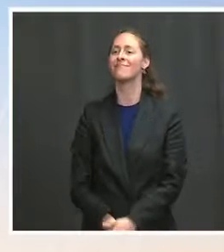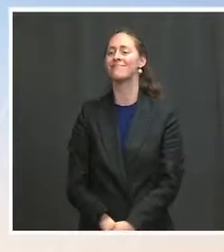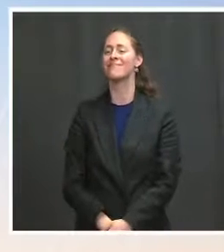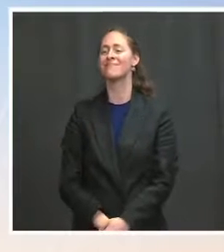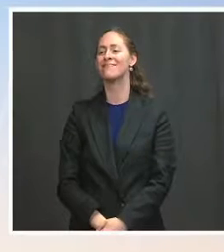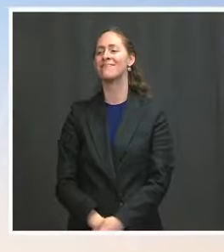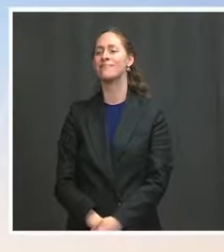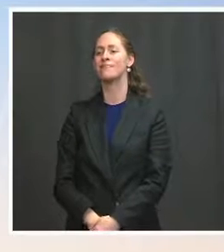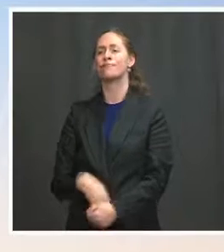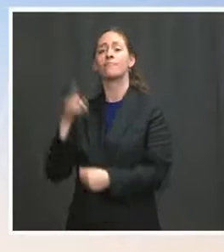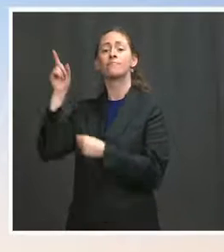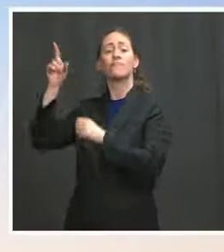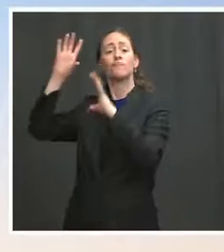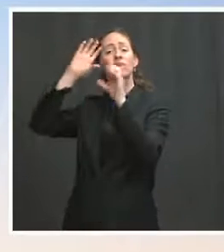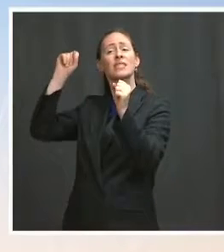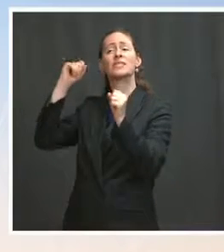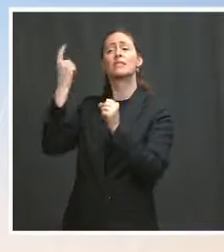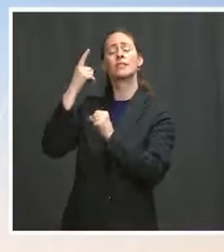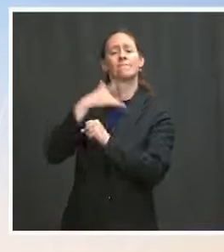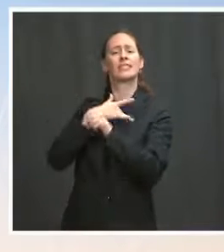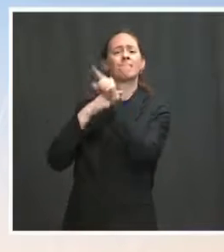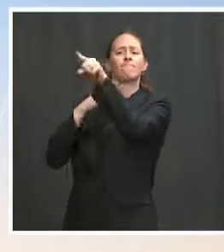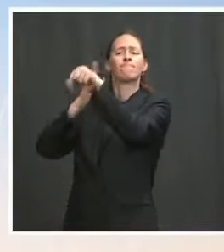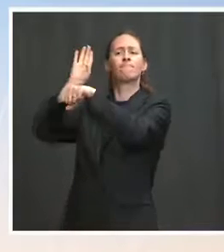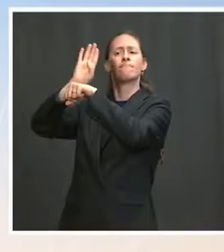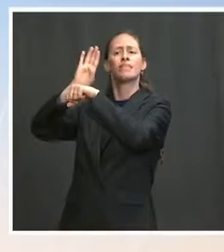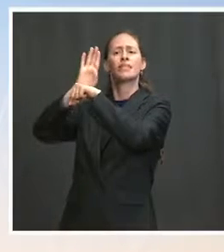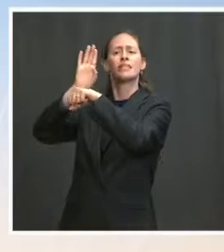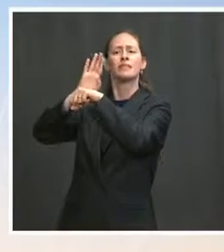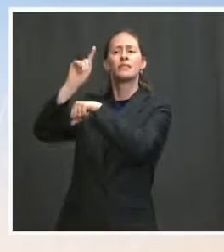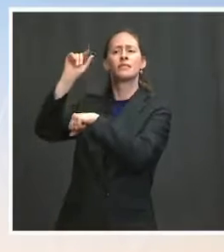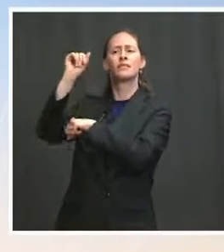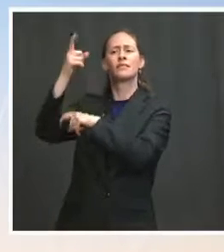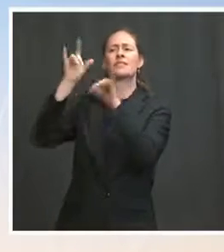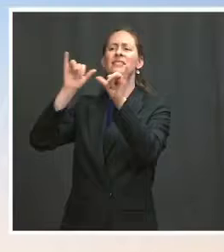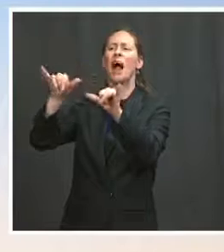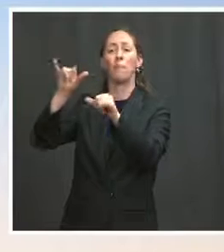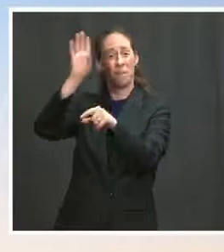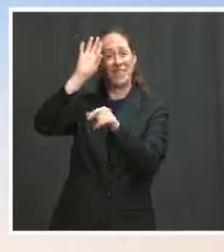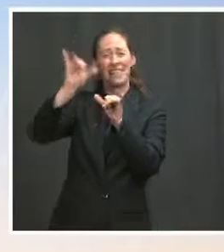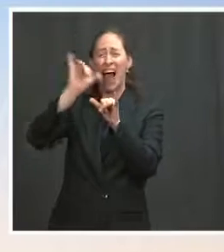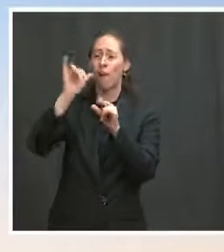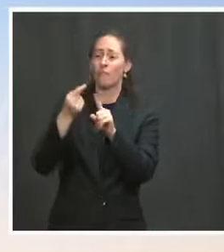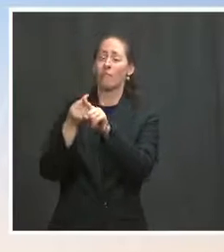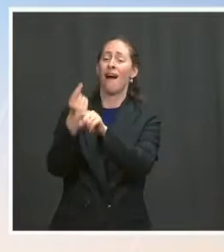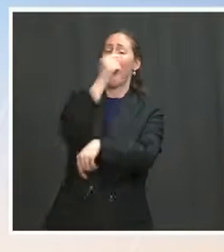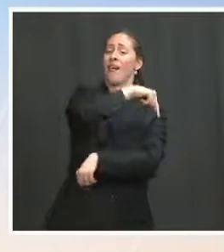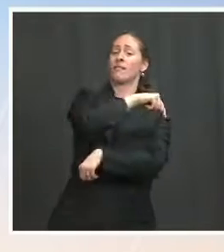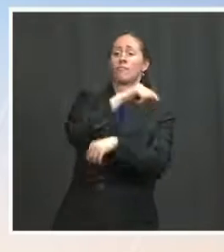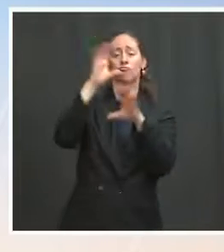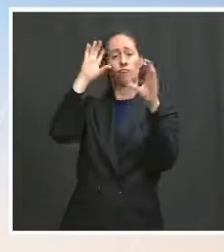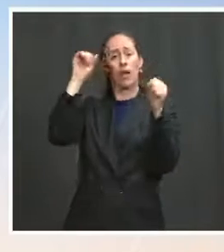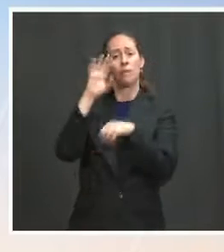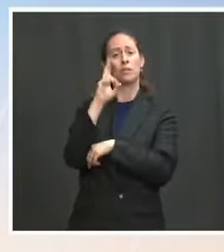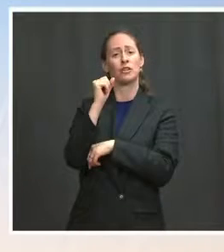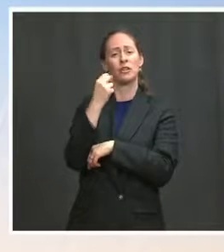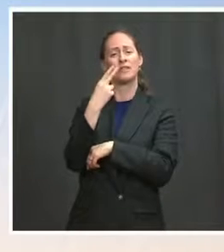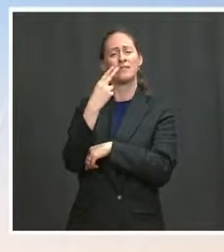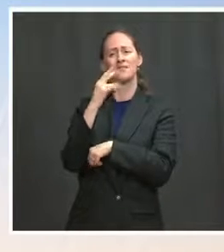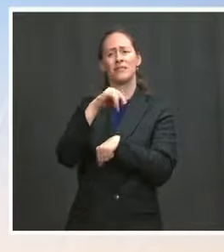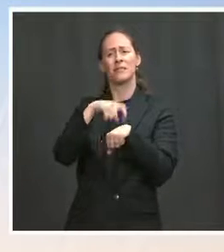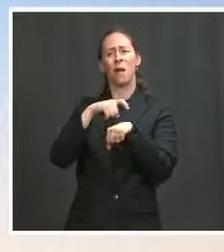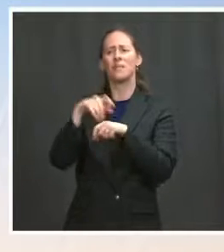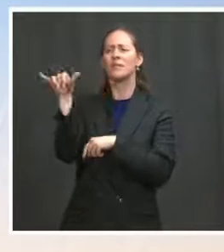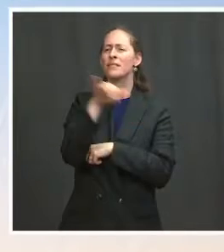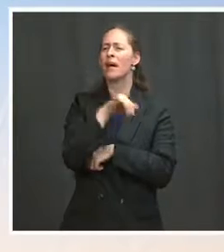back to where it was the first year of the George W. Bush administration, asking individuals, the top 1% of Americans, to pay more,